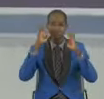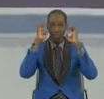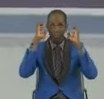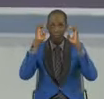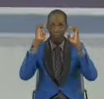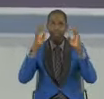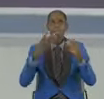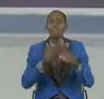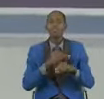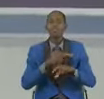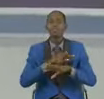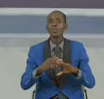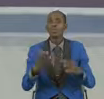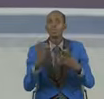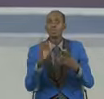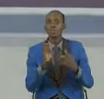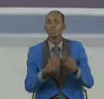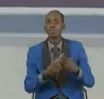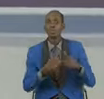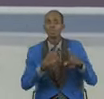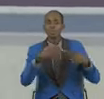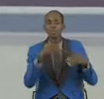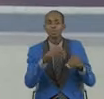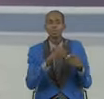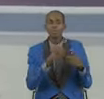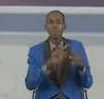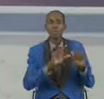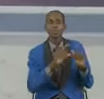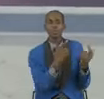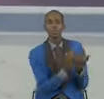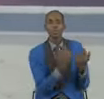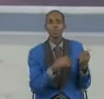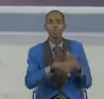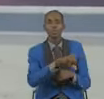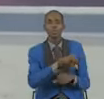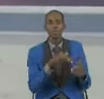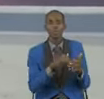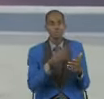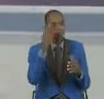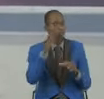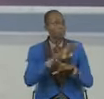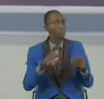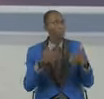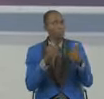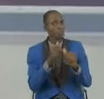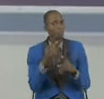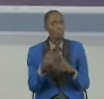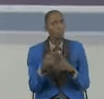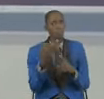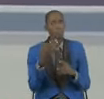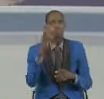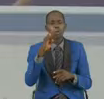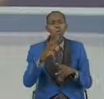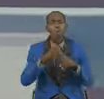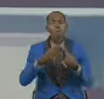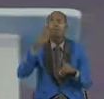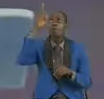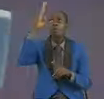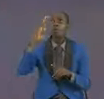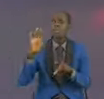that bunch because they said they didn't want the word of God. But God worked it out that